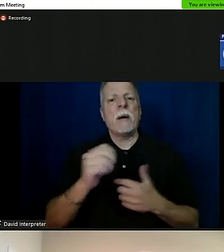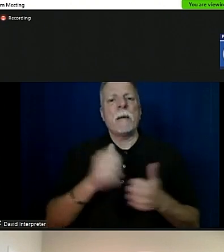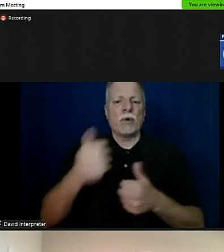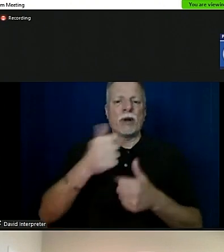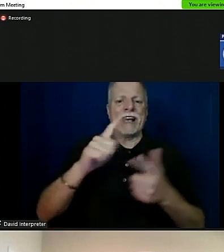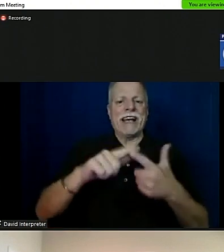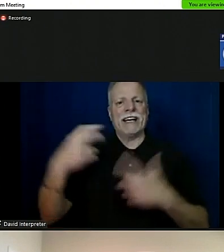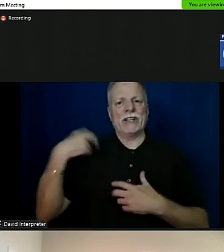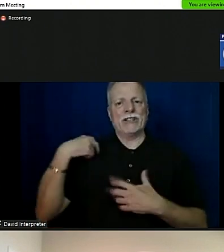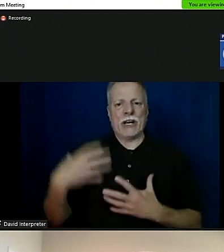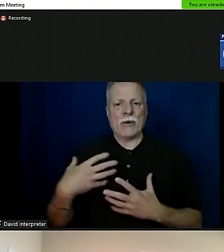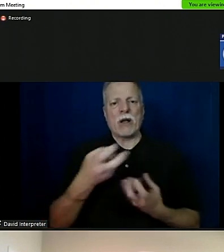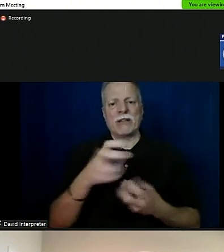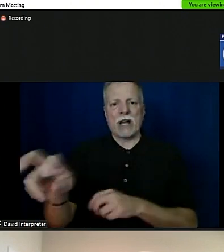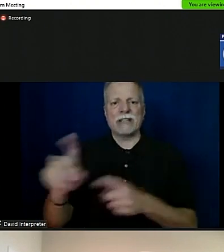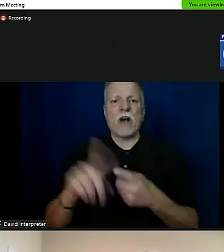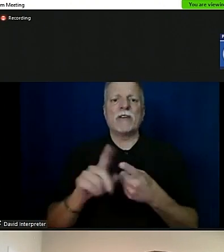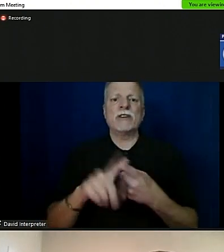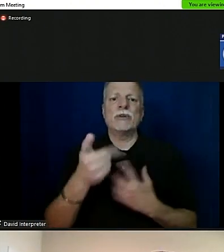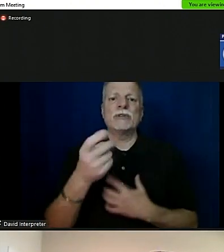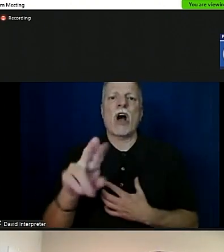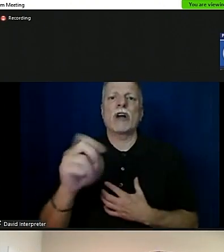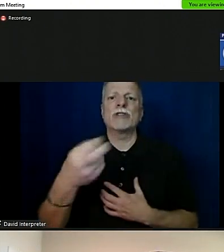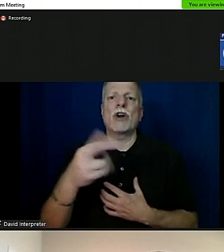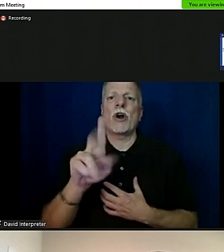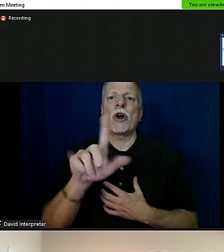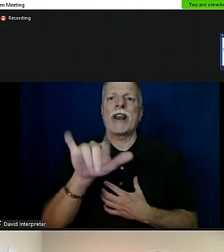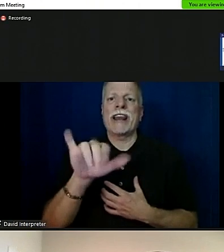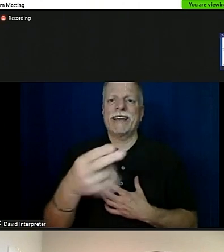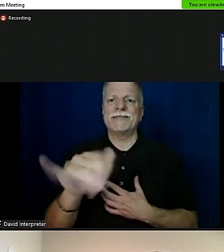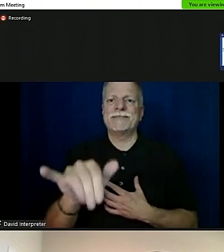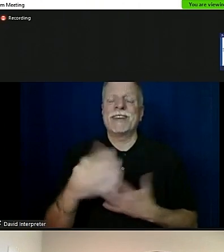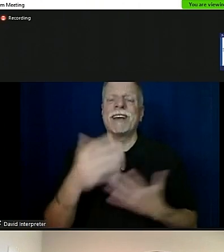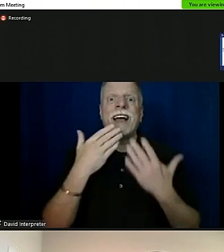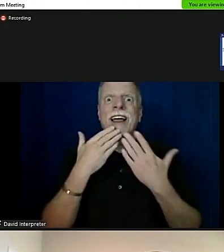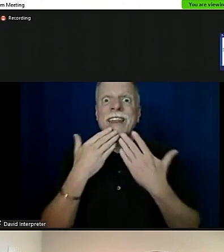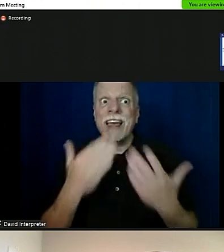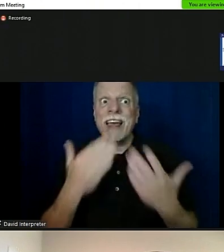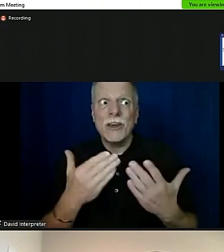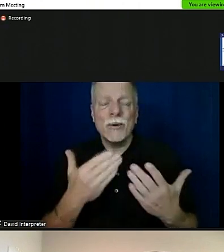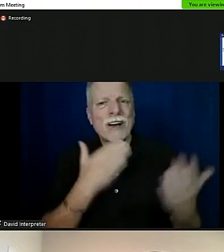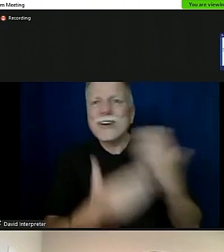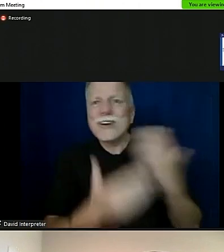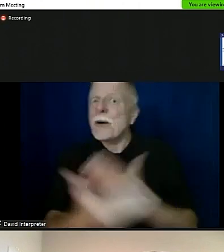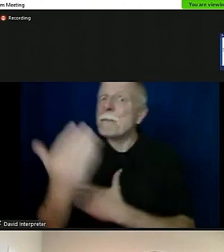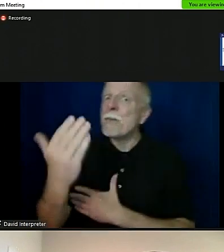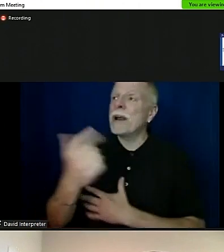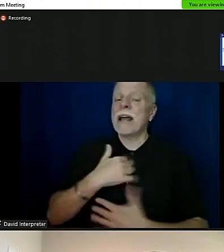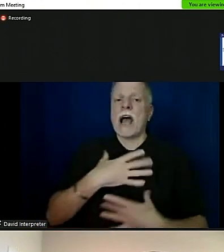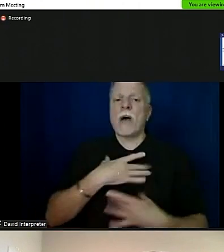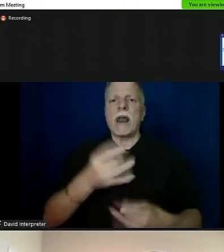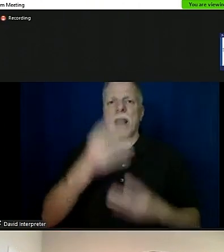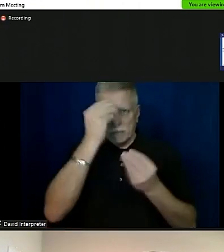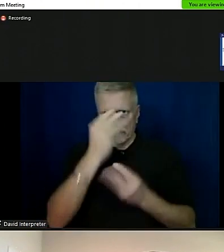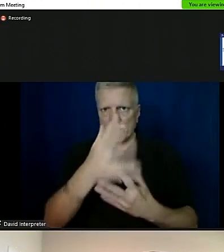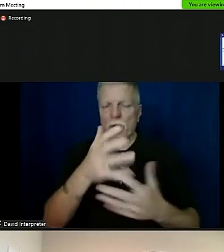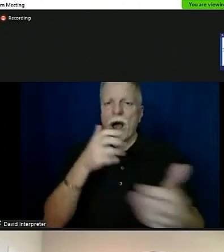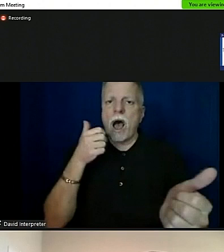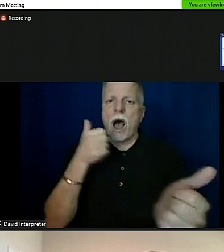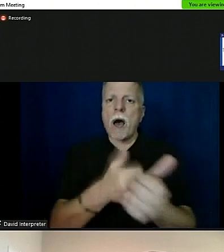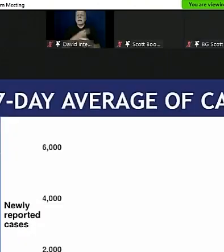Herlihy. All right, good morning, everyone. So I'd like to provide you with a quick update today on our case